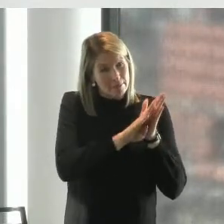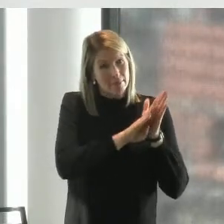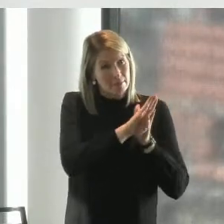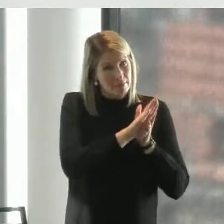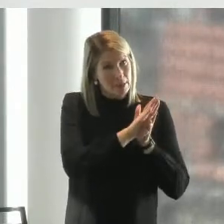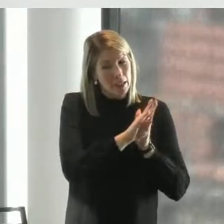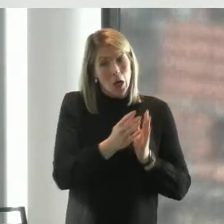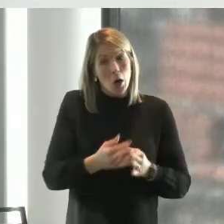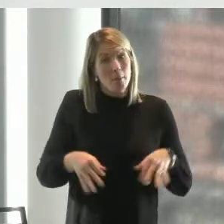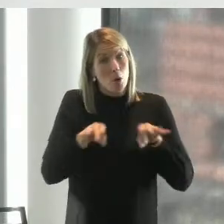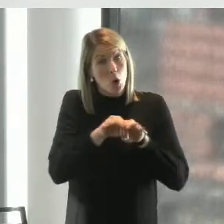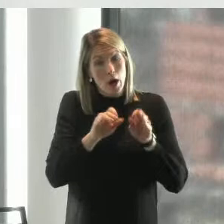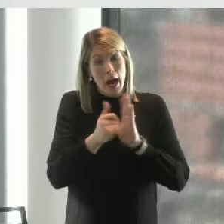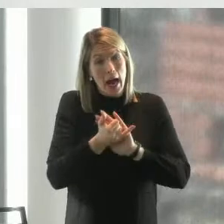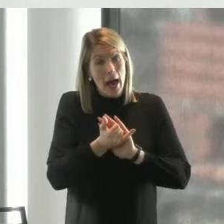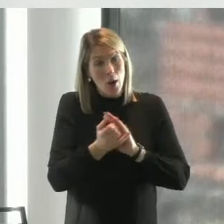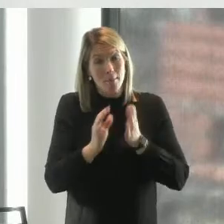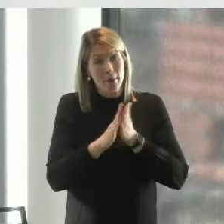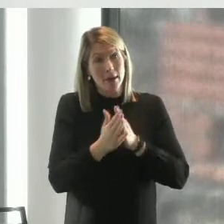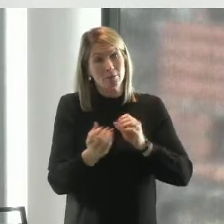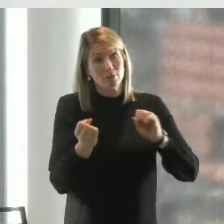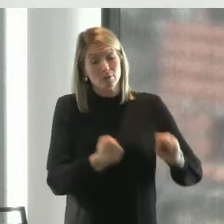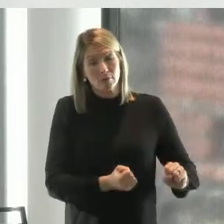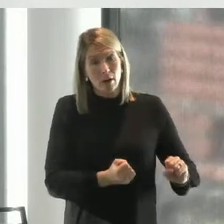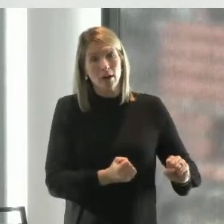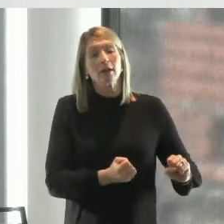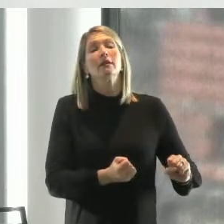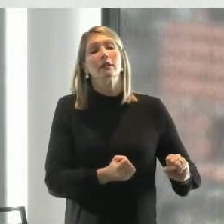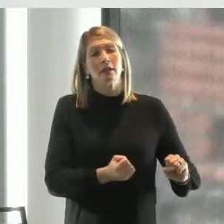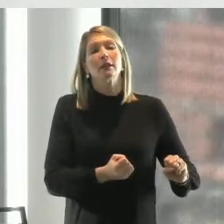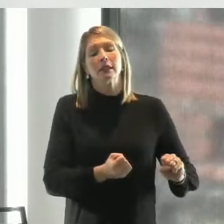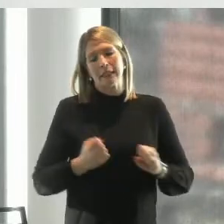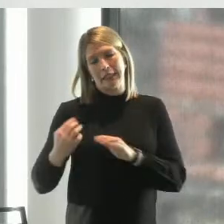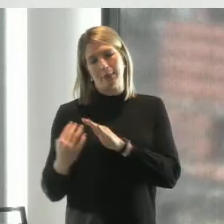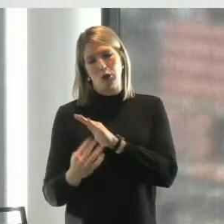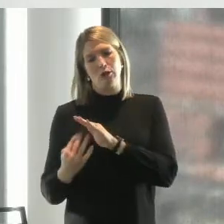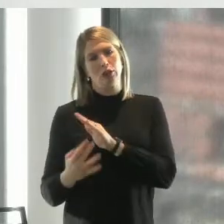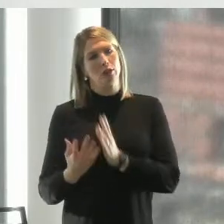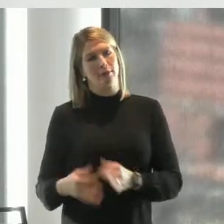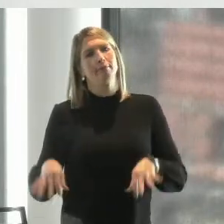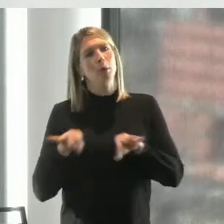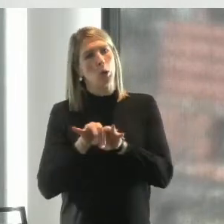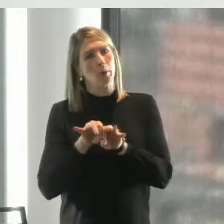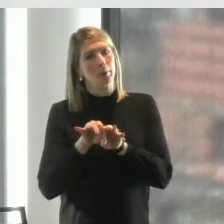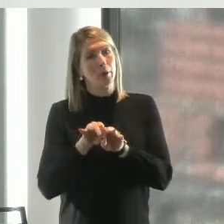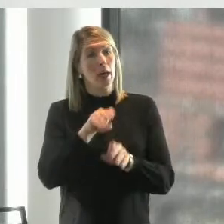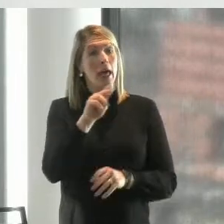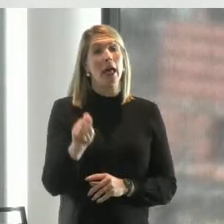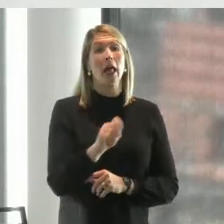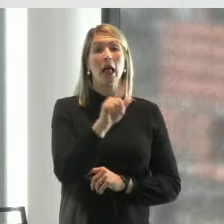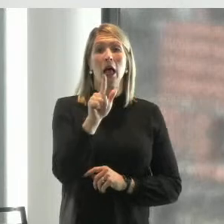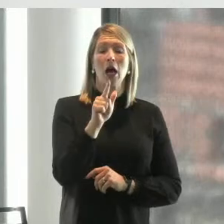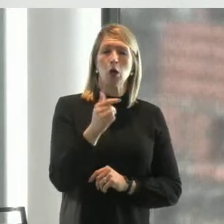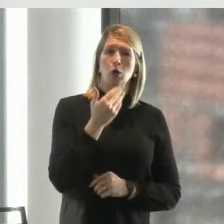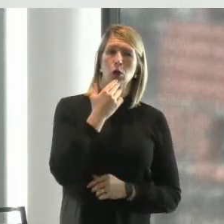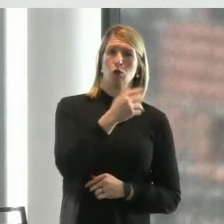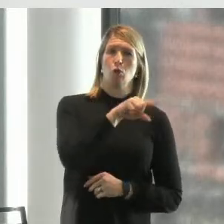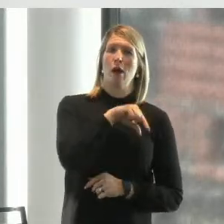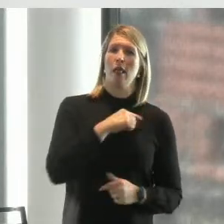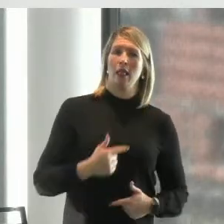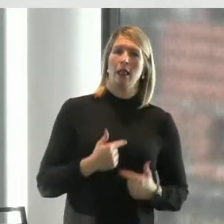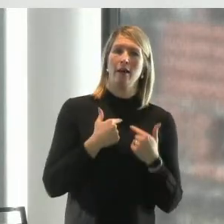role. Newfoundland and Labrador offers a high quality of life, as we all know. From our caring